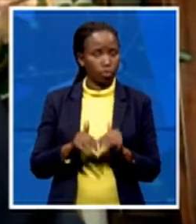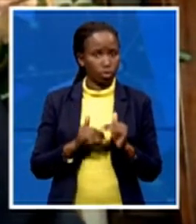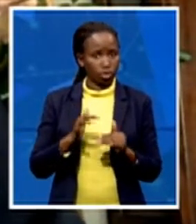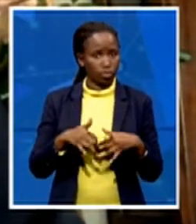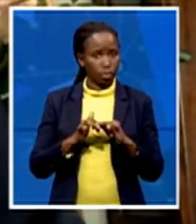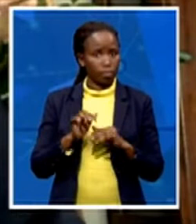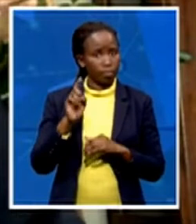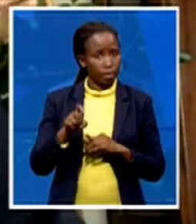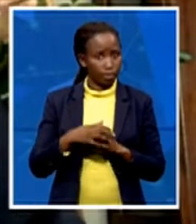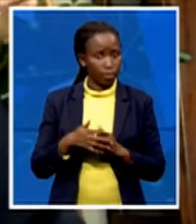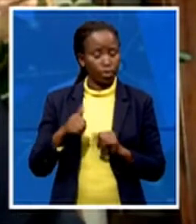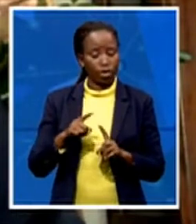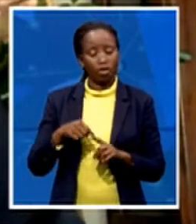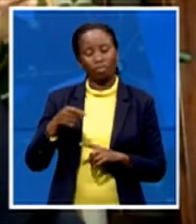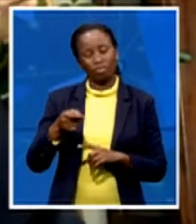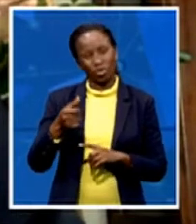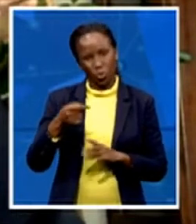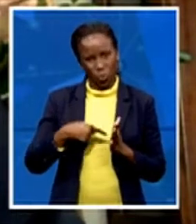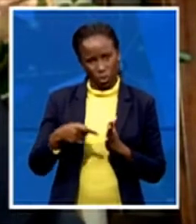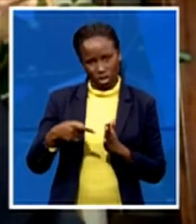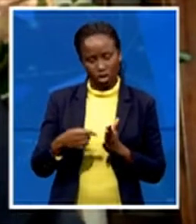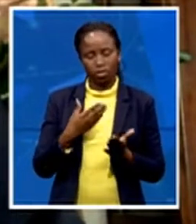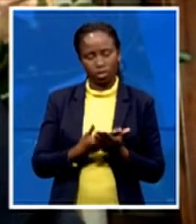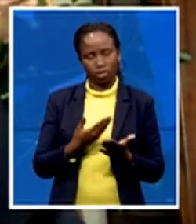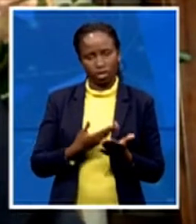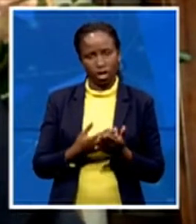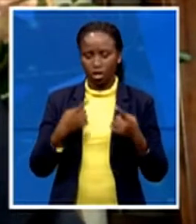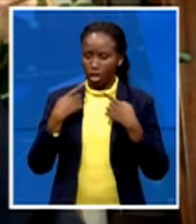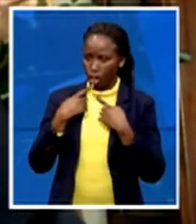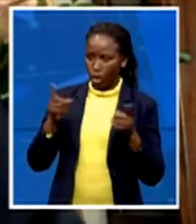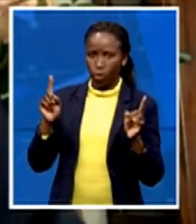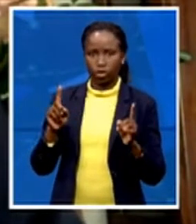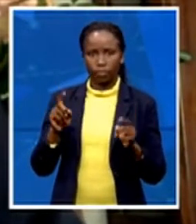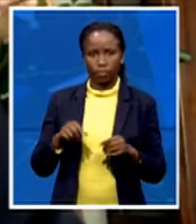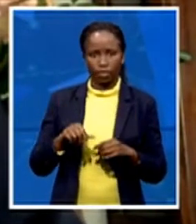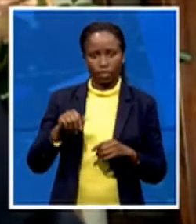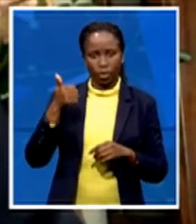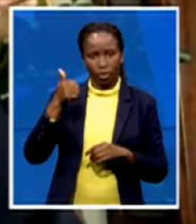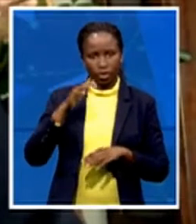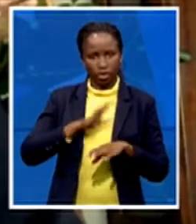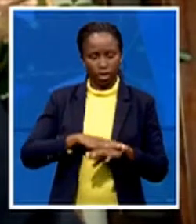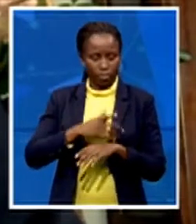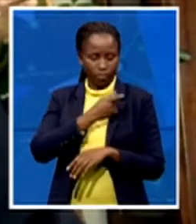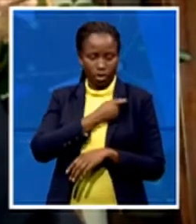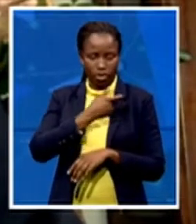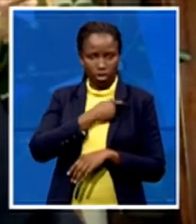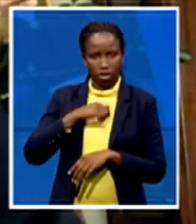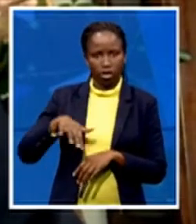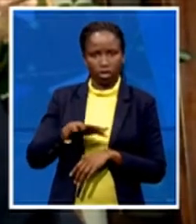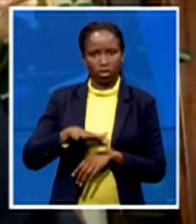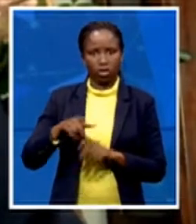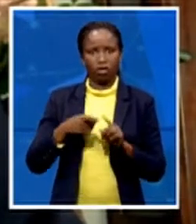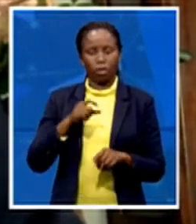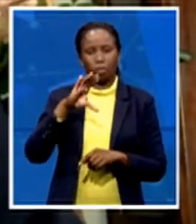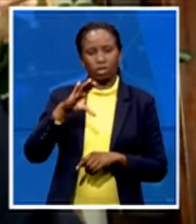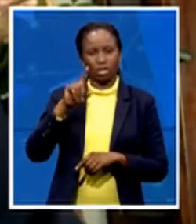be able to launch the first of those mass vaccination sites at the CTICC. And of course, this is going